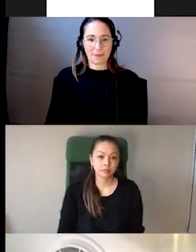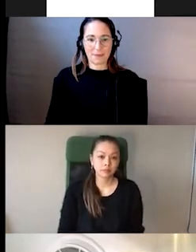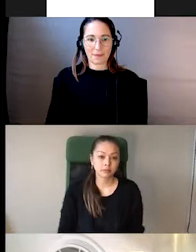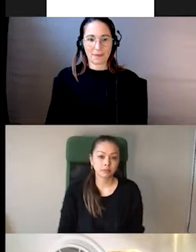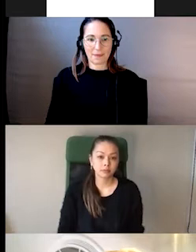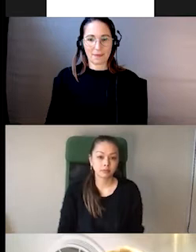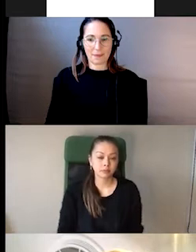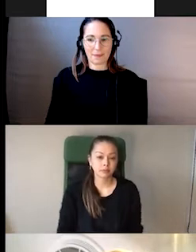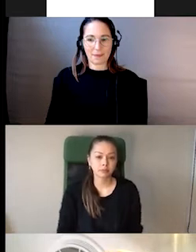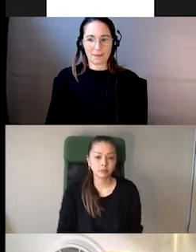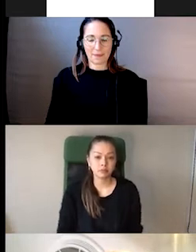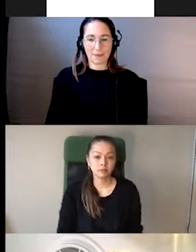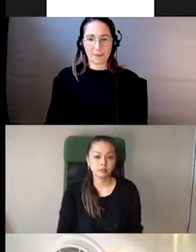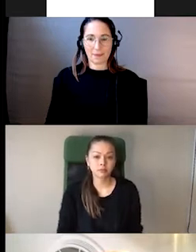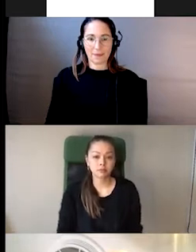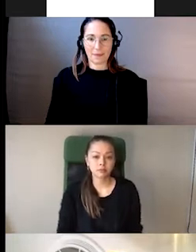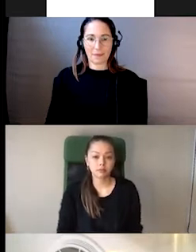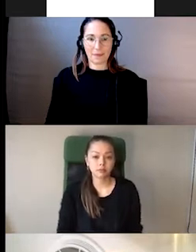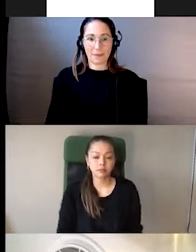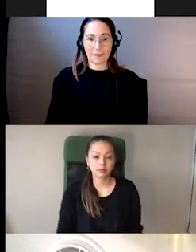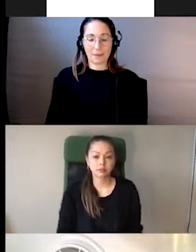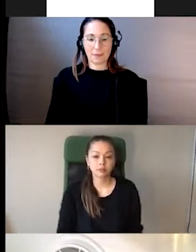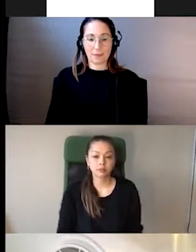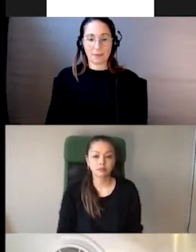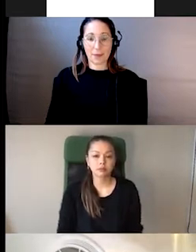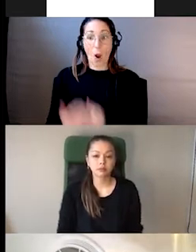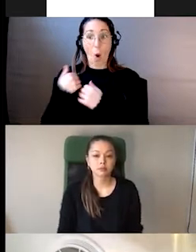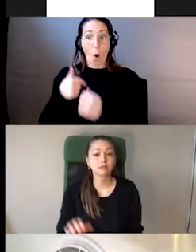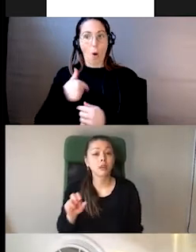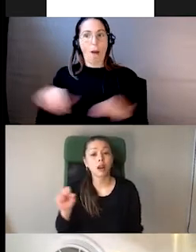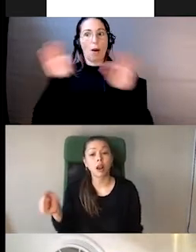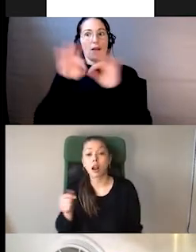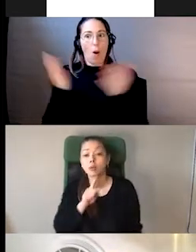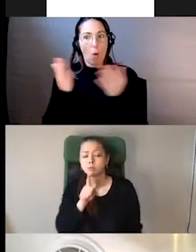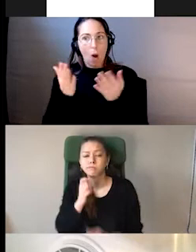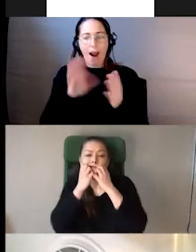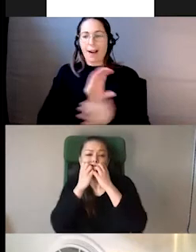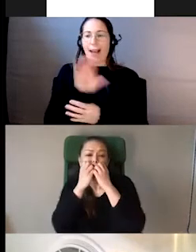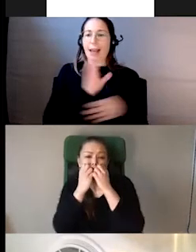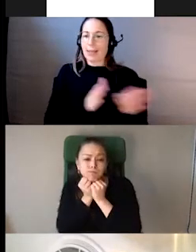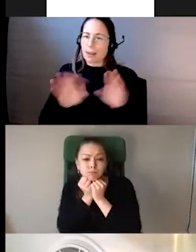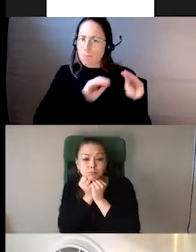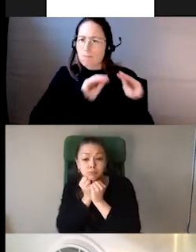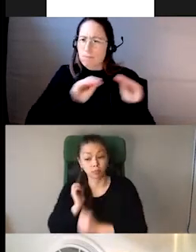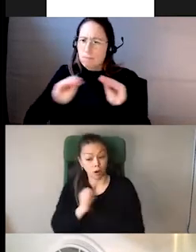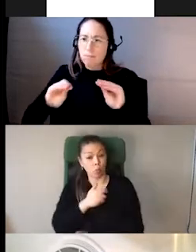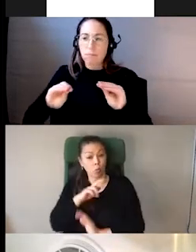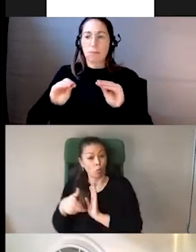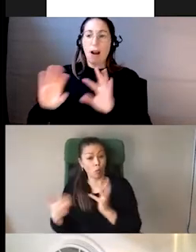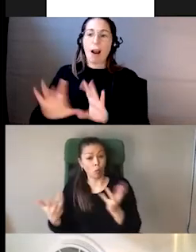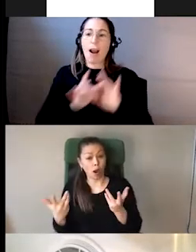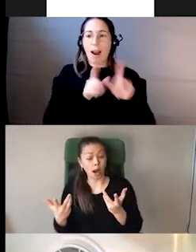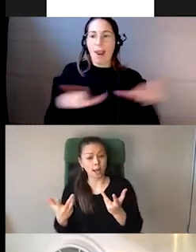A very important part of our role is educating Canadians about Indigenous languages. So this